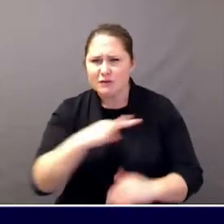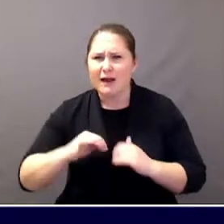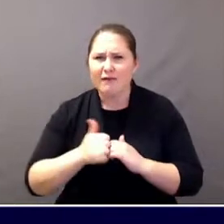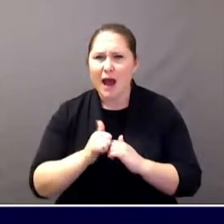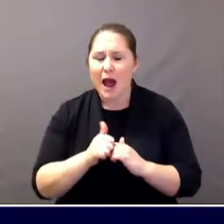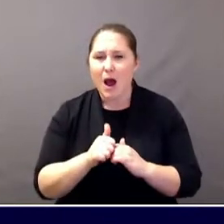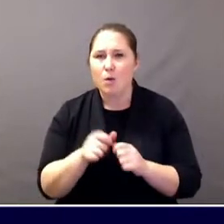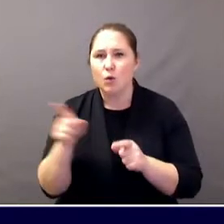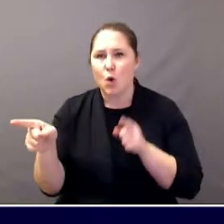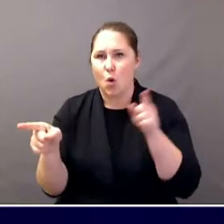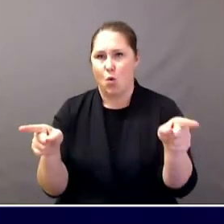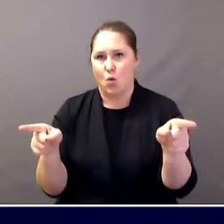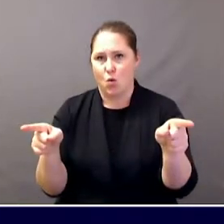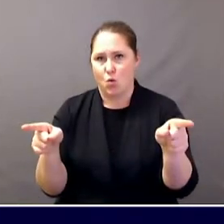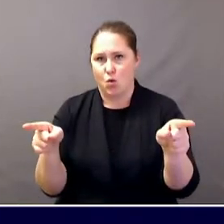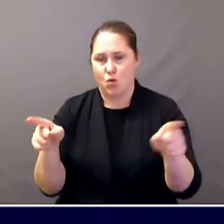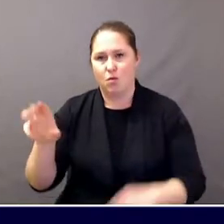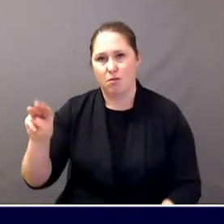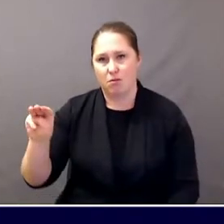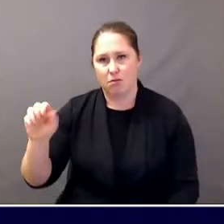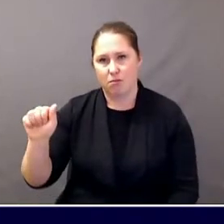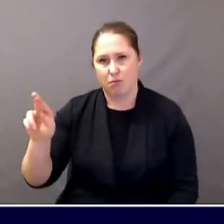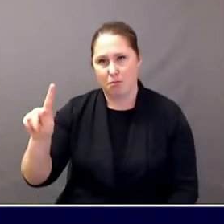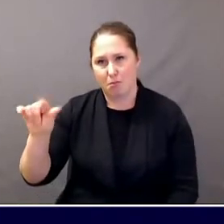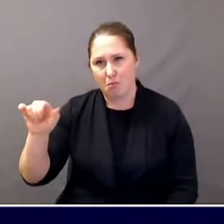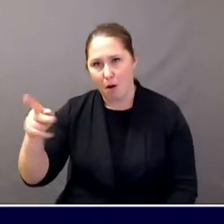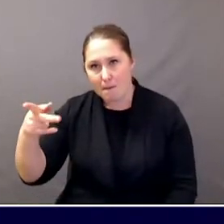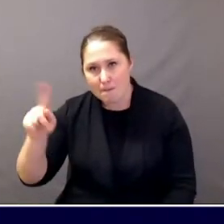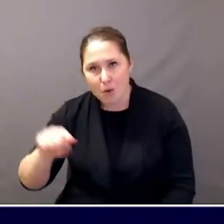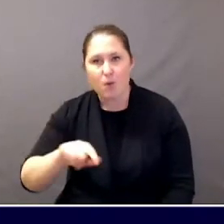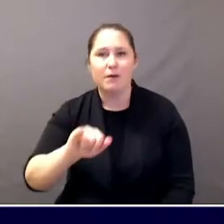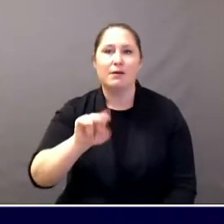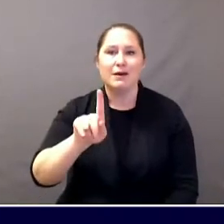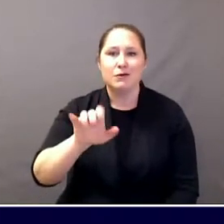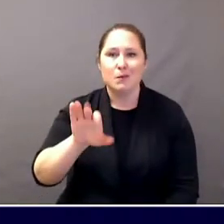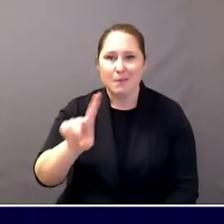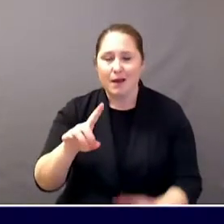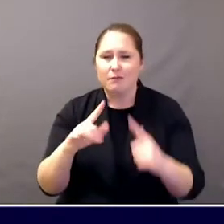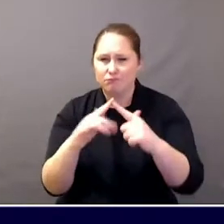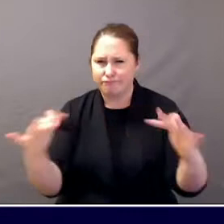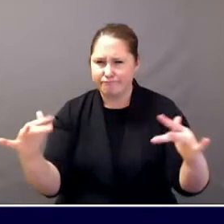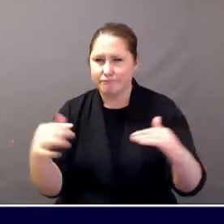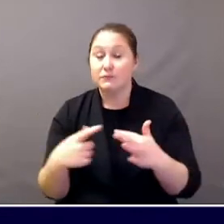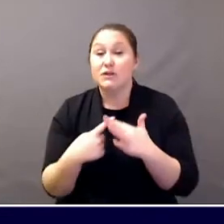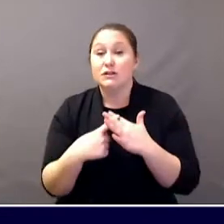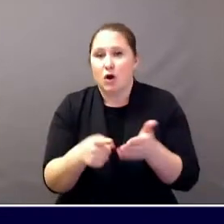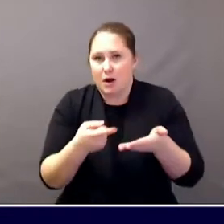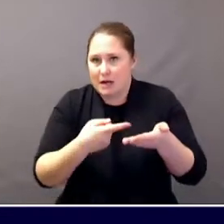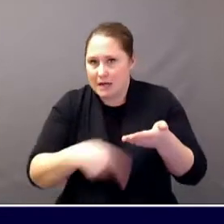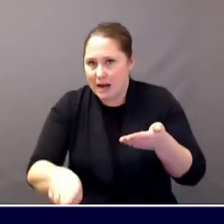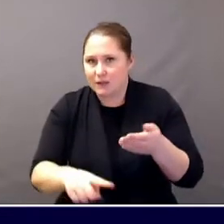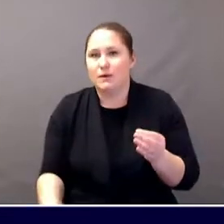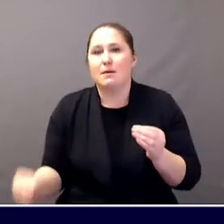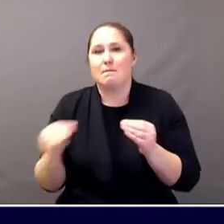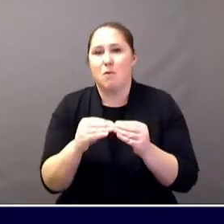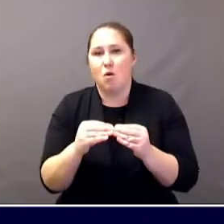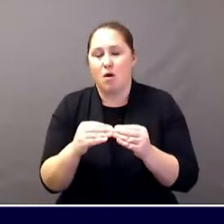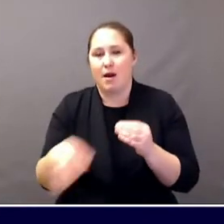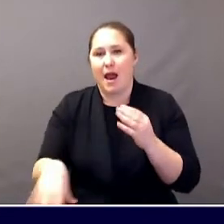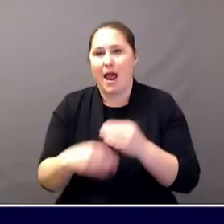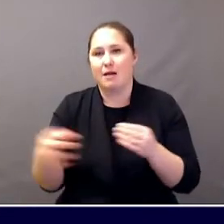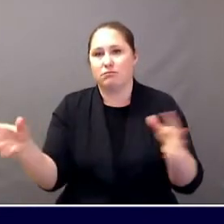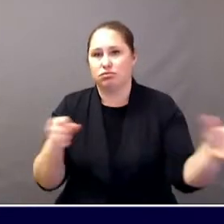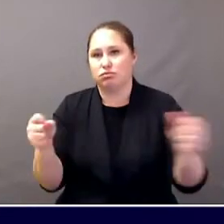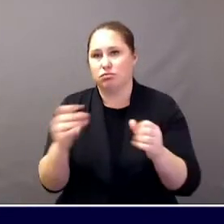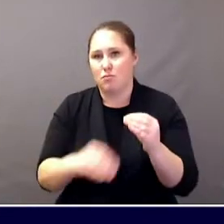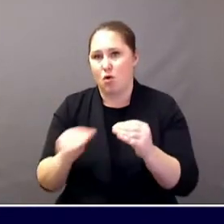for vaccination as well. We will begin to expand that circle beginning next week with the healthcare providers that our older